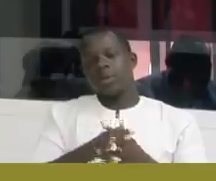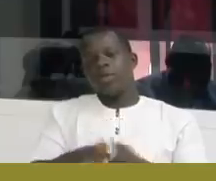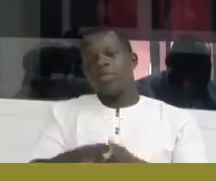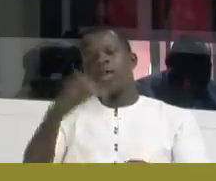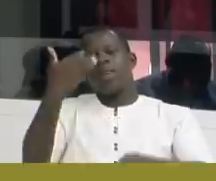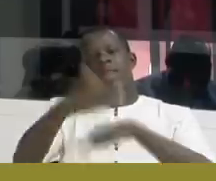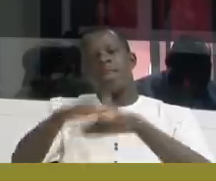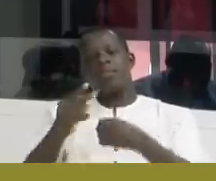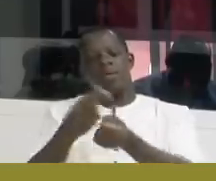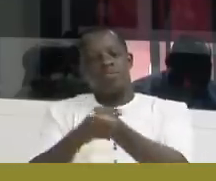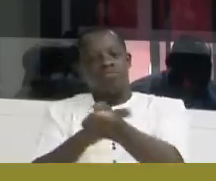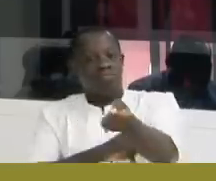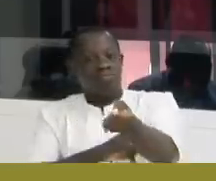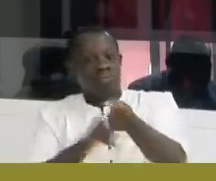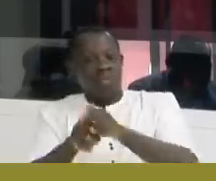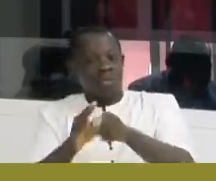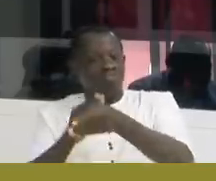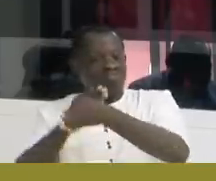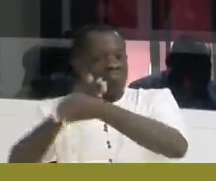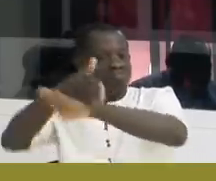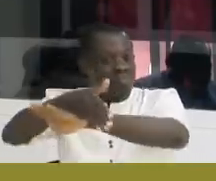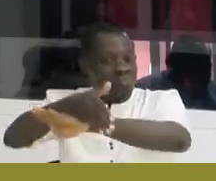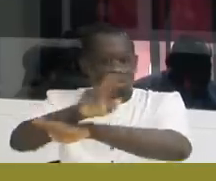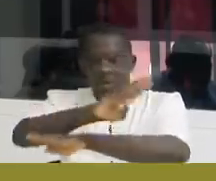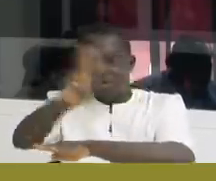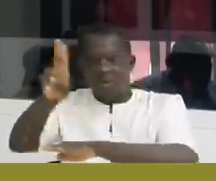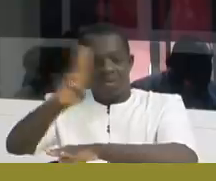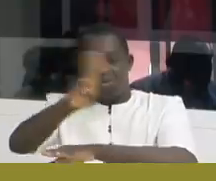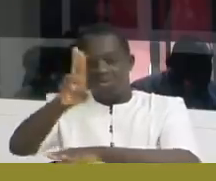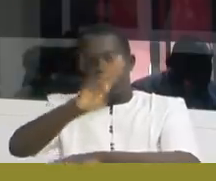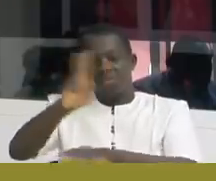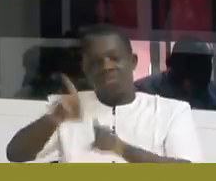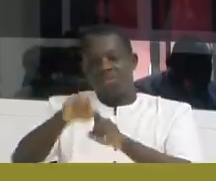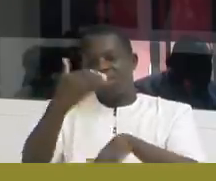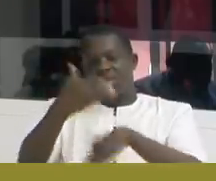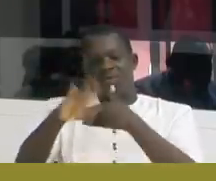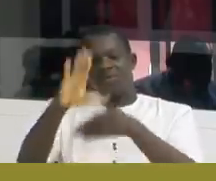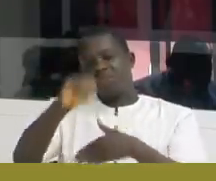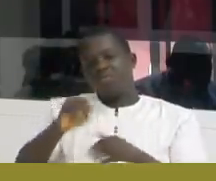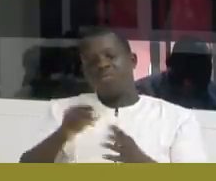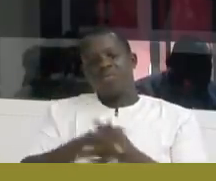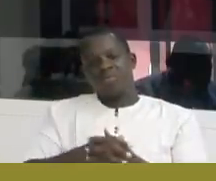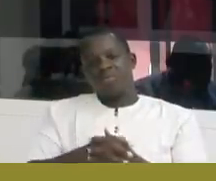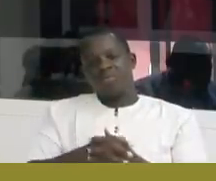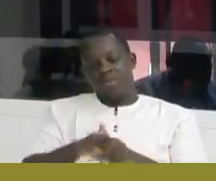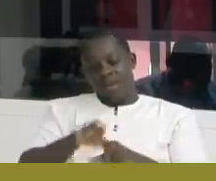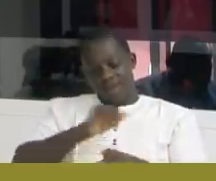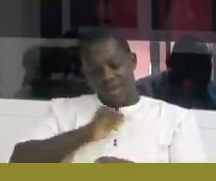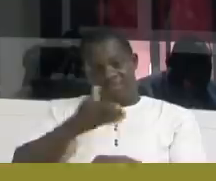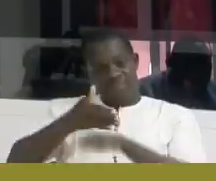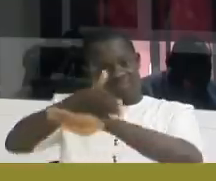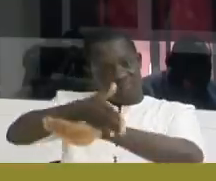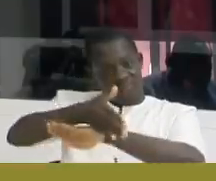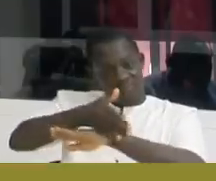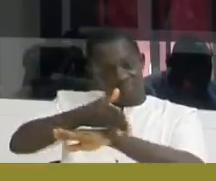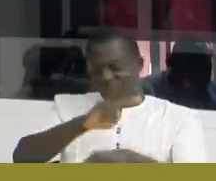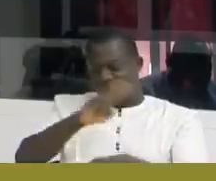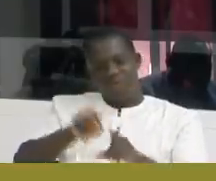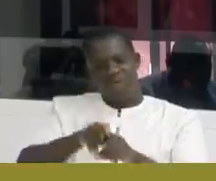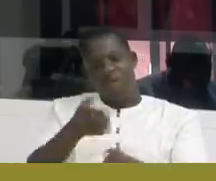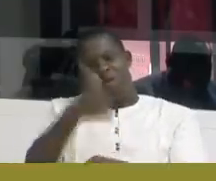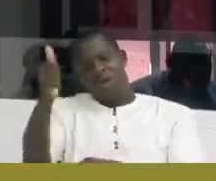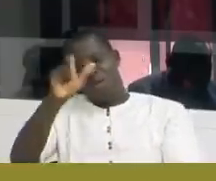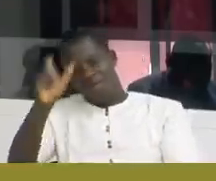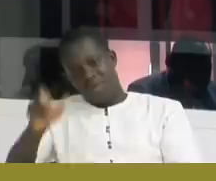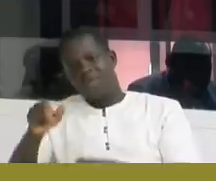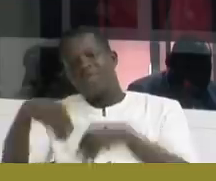my own Tobaski ram. It's killed by somebody else. So, after the charity, sorry, sir,